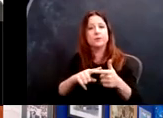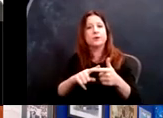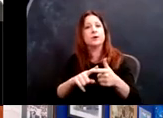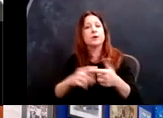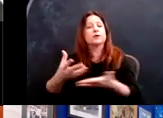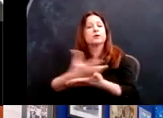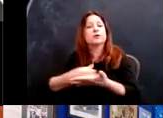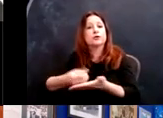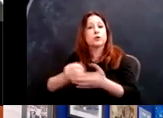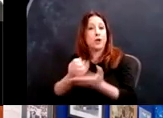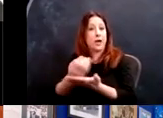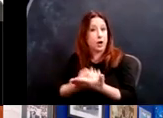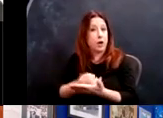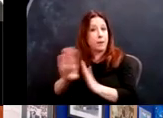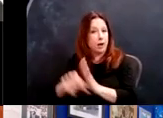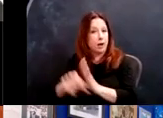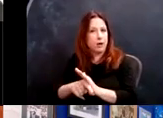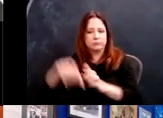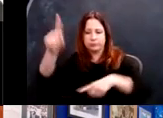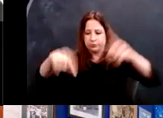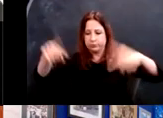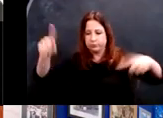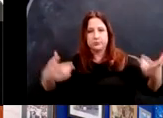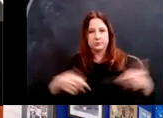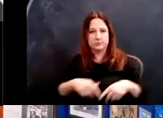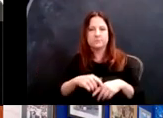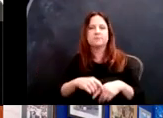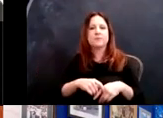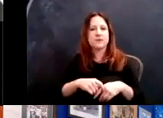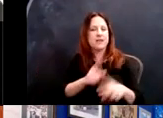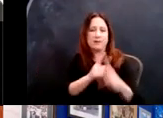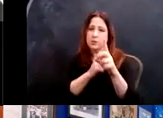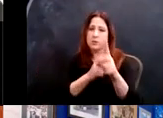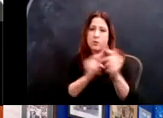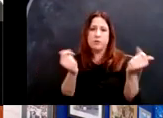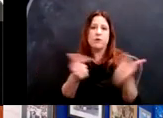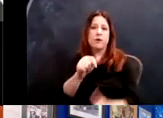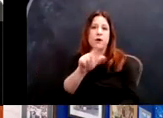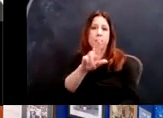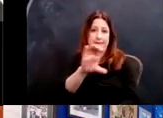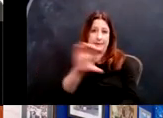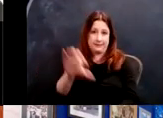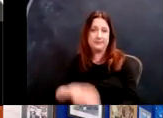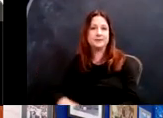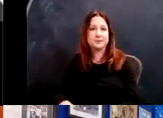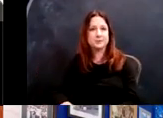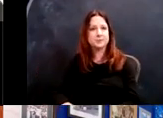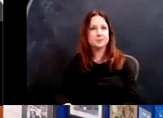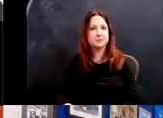very diverse. And that's what we hope the recovery community centers to be as well. Next slide,